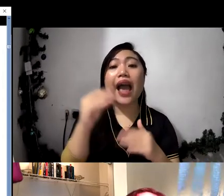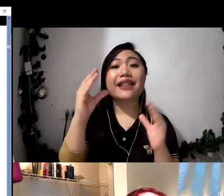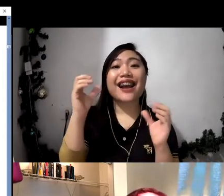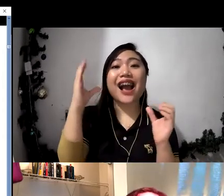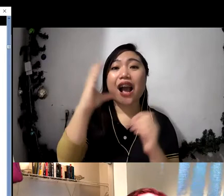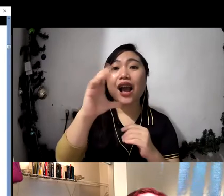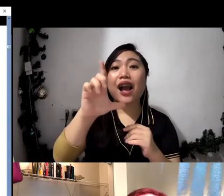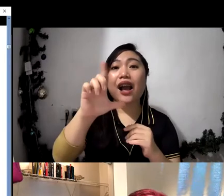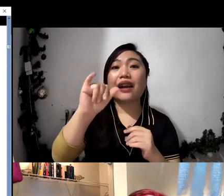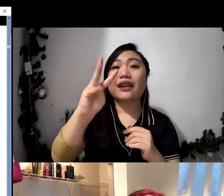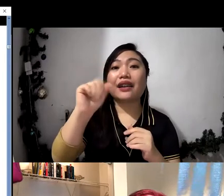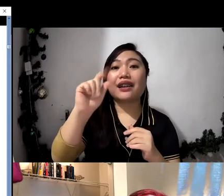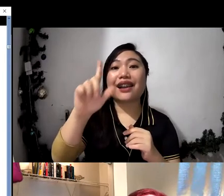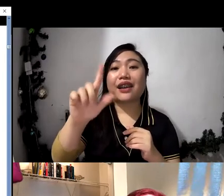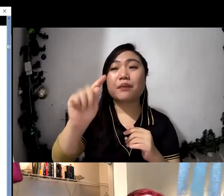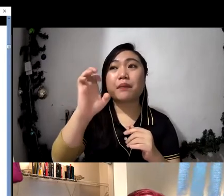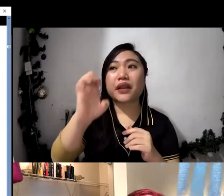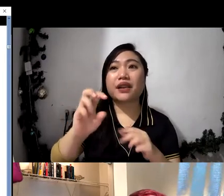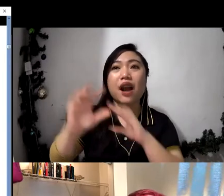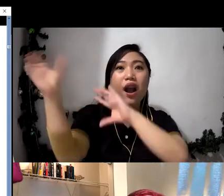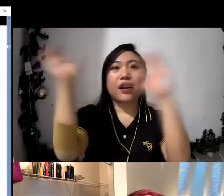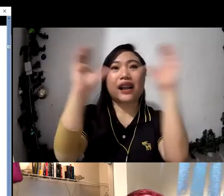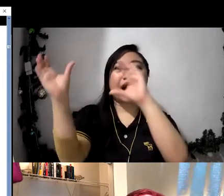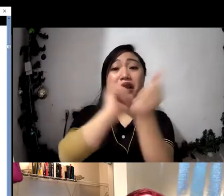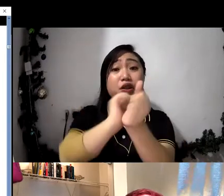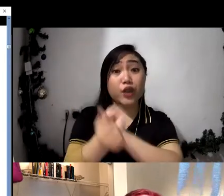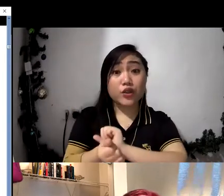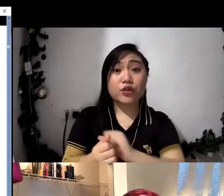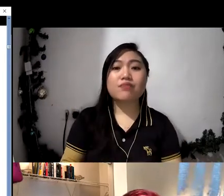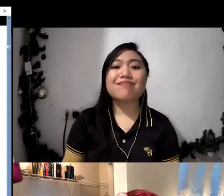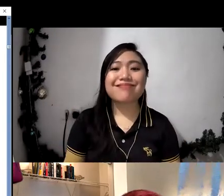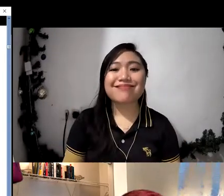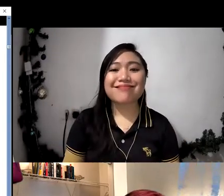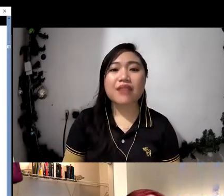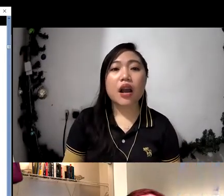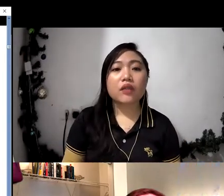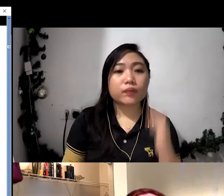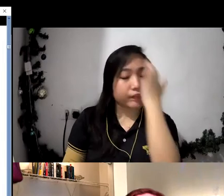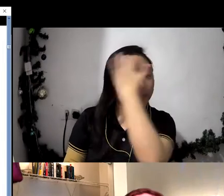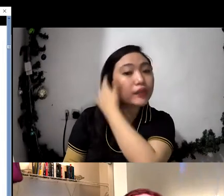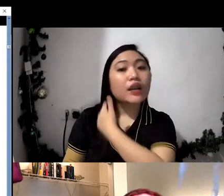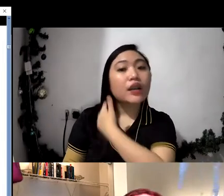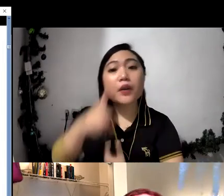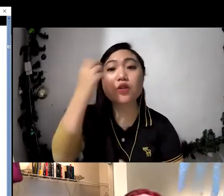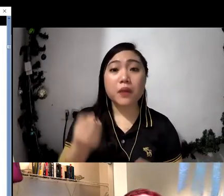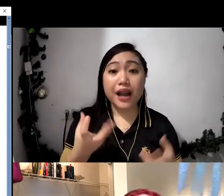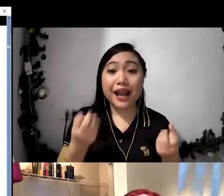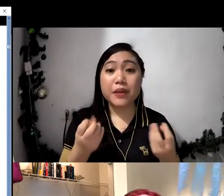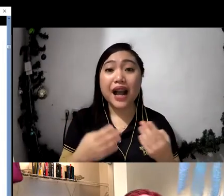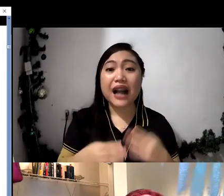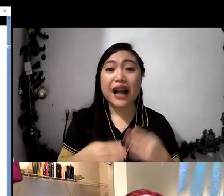a cross-cutting theme. Kasi nagkaroon na ng mga pagbabago, no, sa bansa natin, bunsod